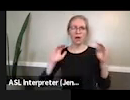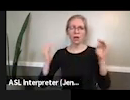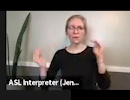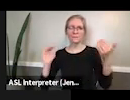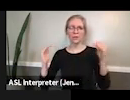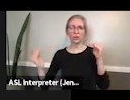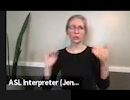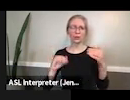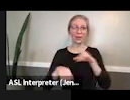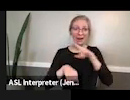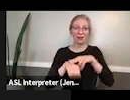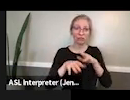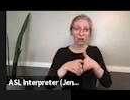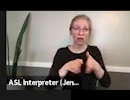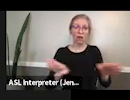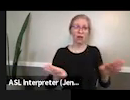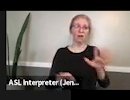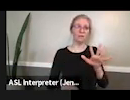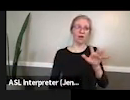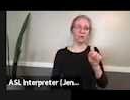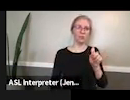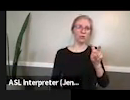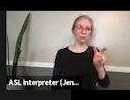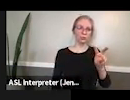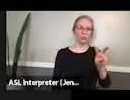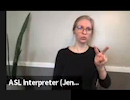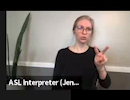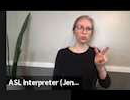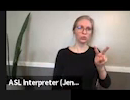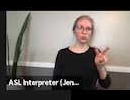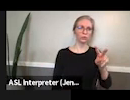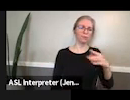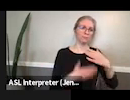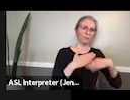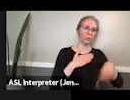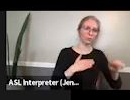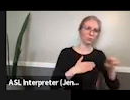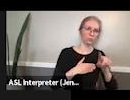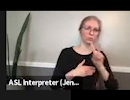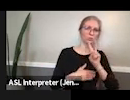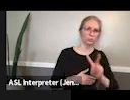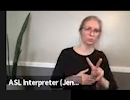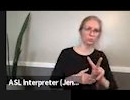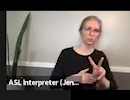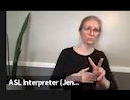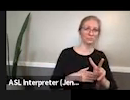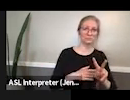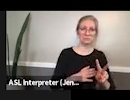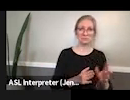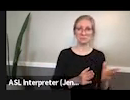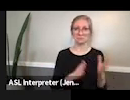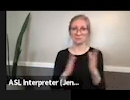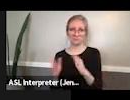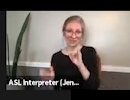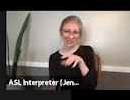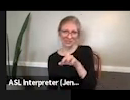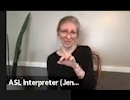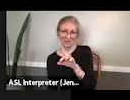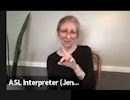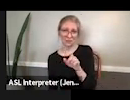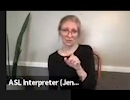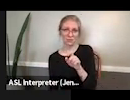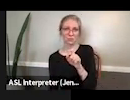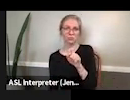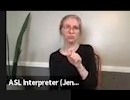nationally, 5.2% of the census was birth to 2. In Indiana, 0.89 of your